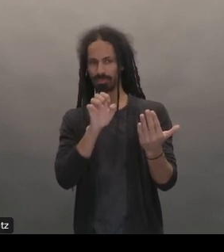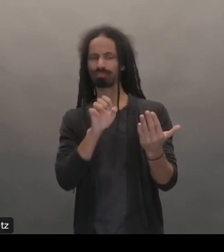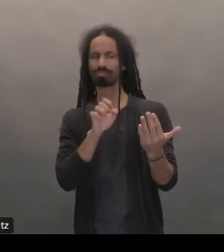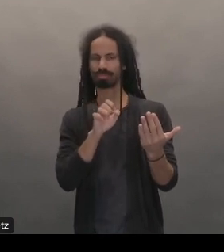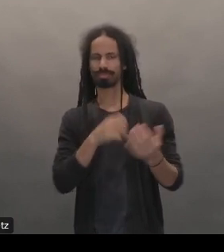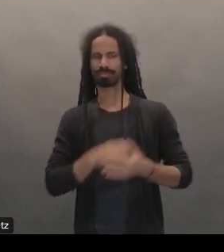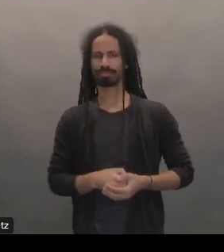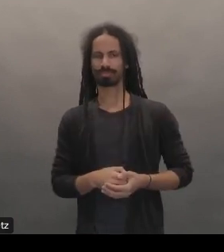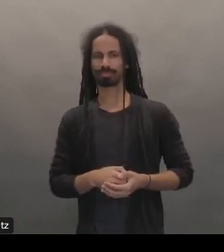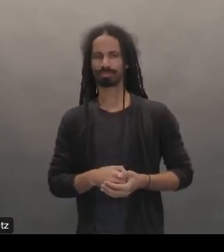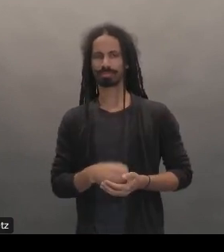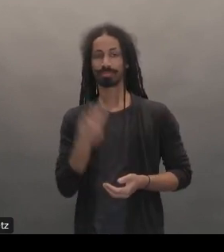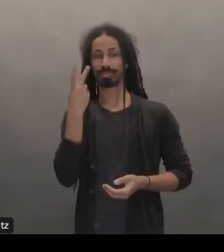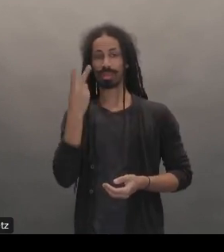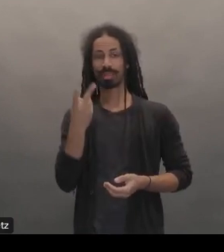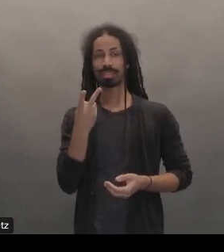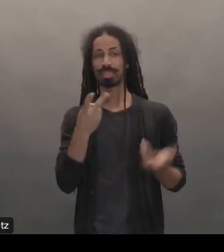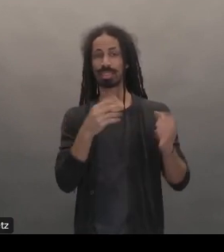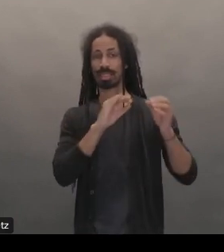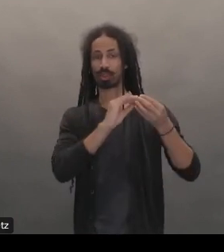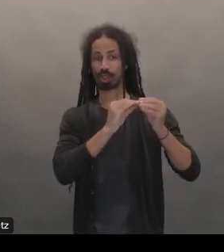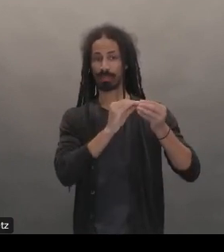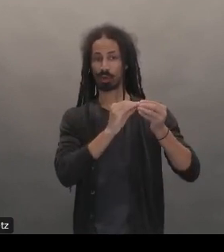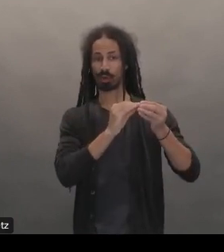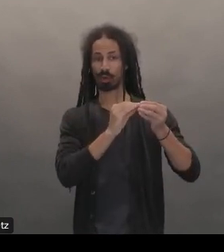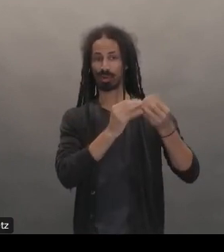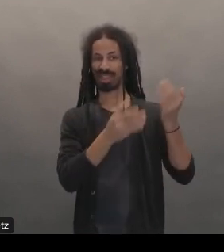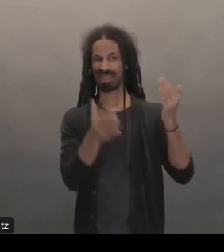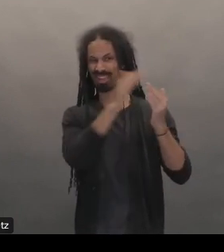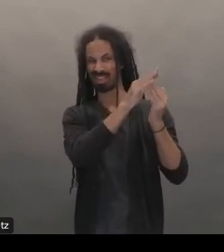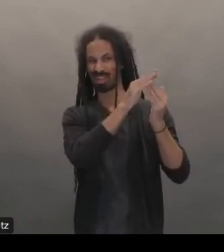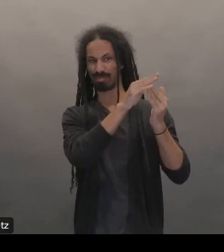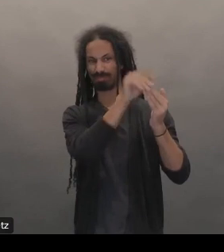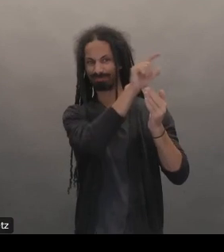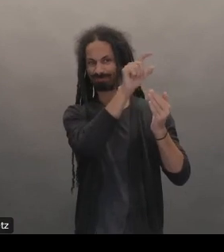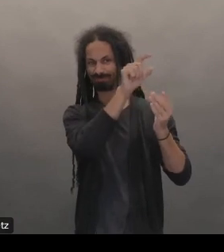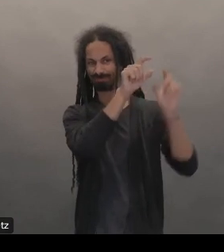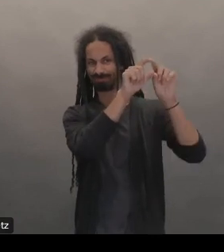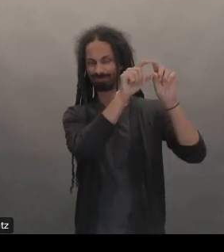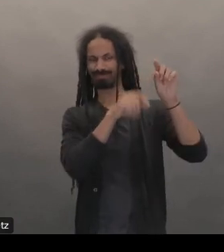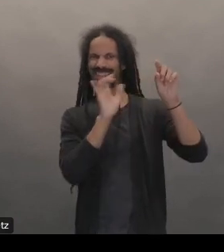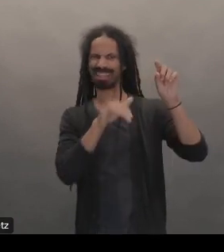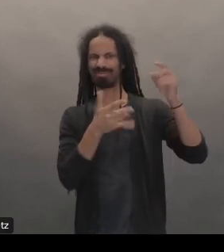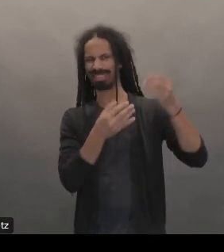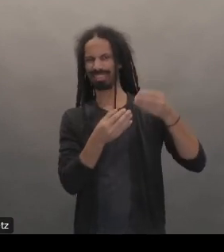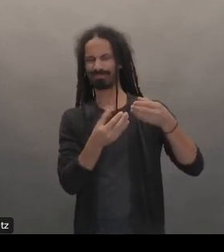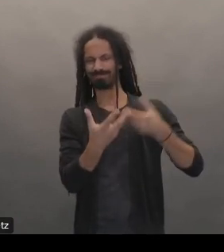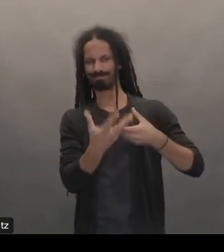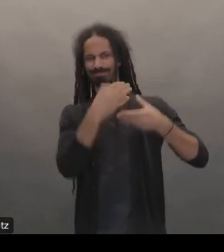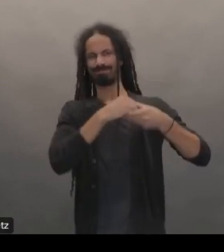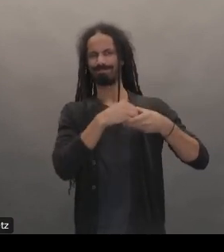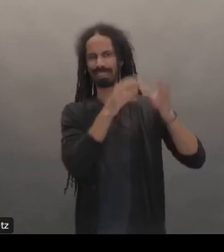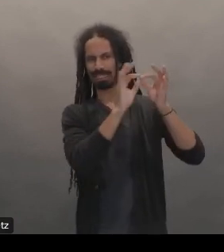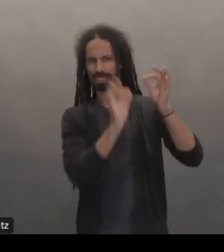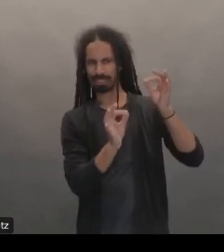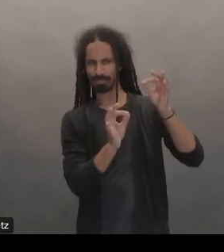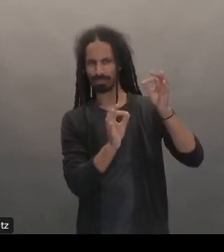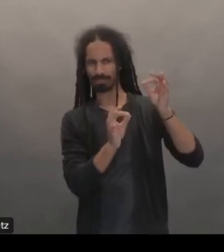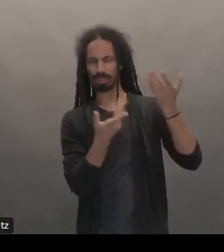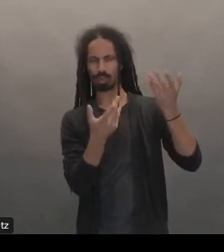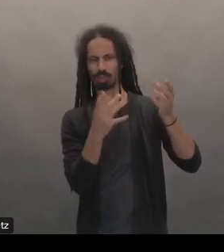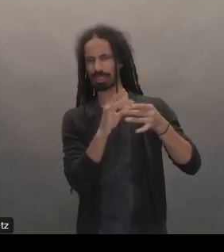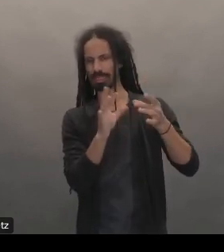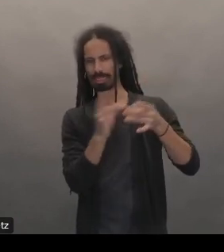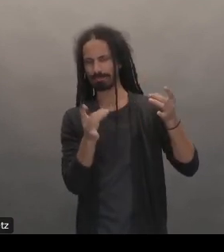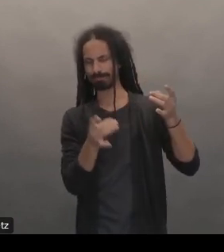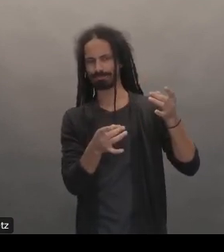the table has a number, right? So right at the top of the table, this would be like in your text, right? You can put table 2, and then